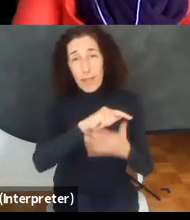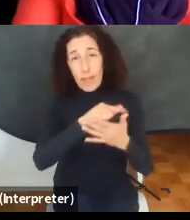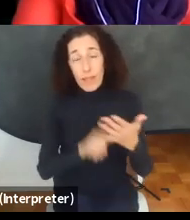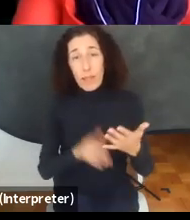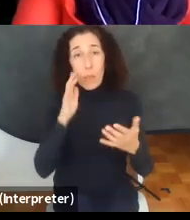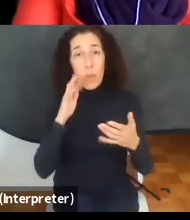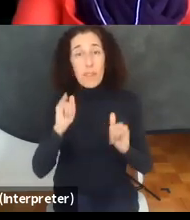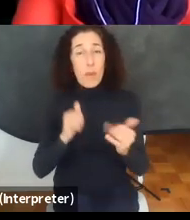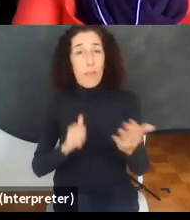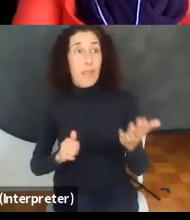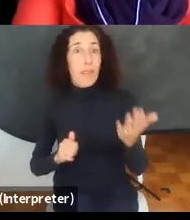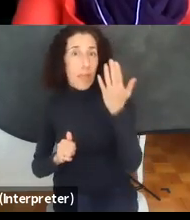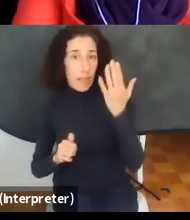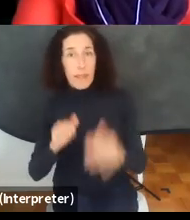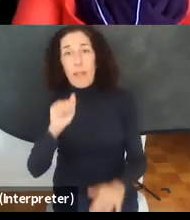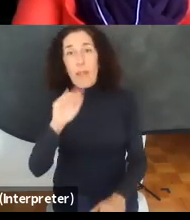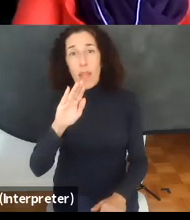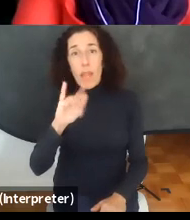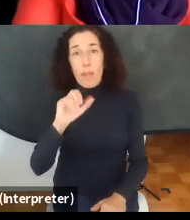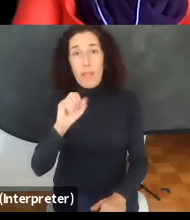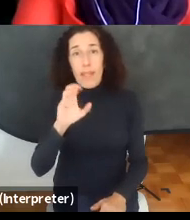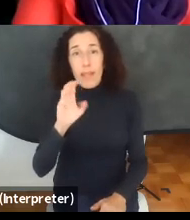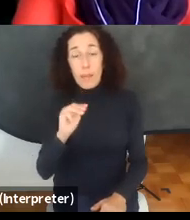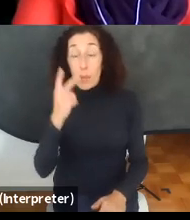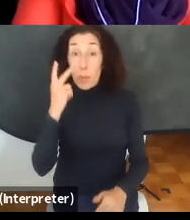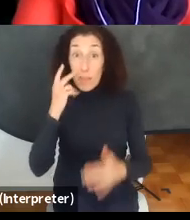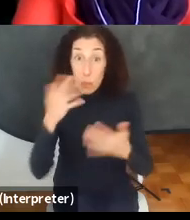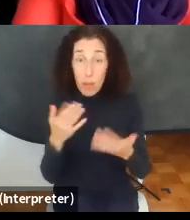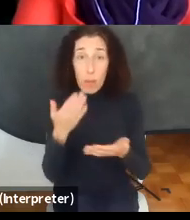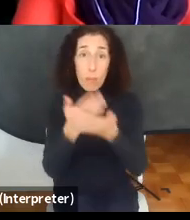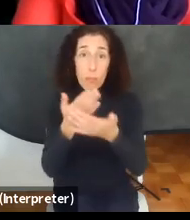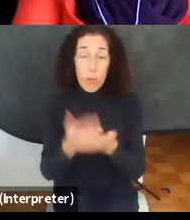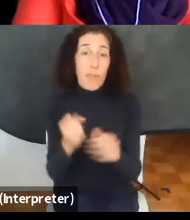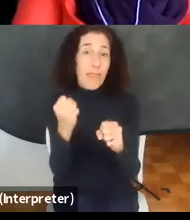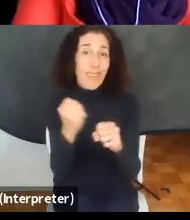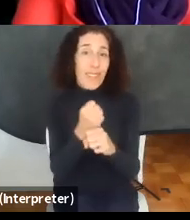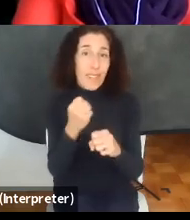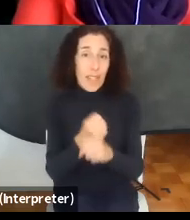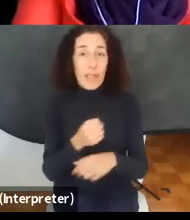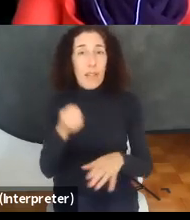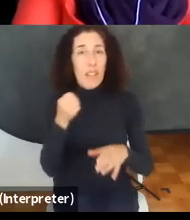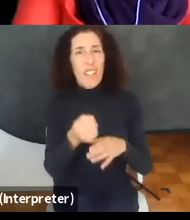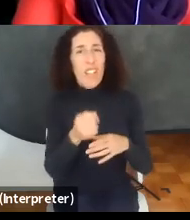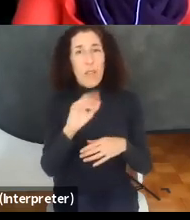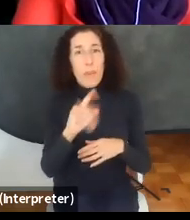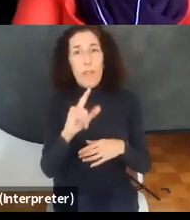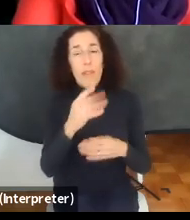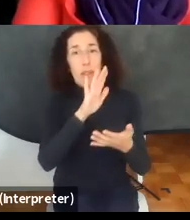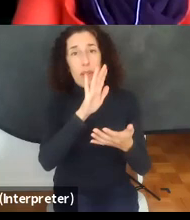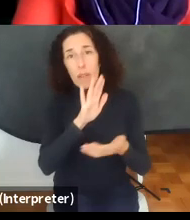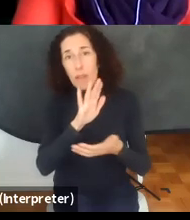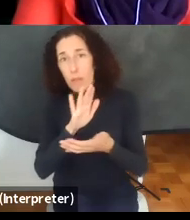ableism, whether we see that in the statistics of who is criminalized in schools, of who is most likely subjected to